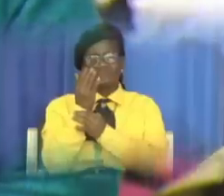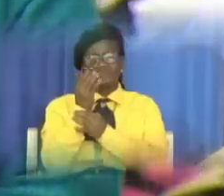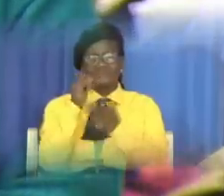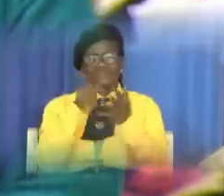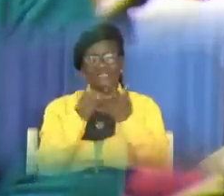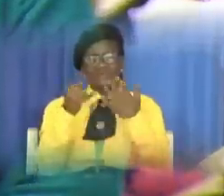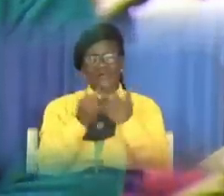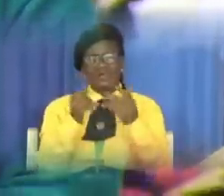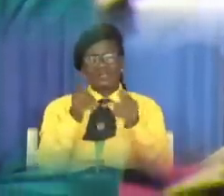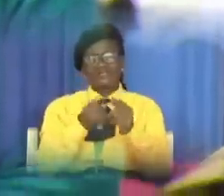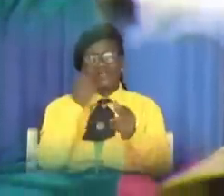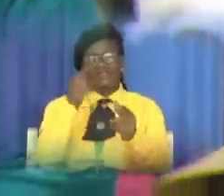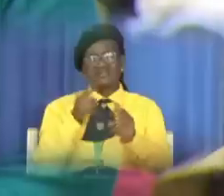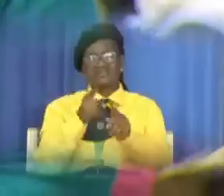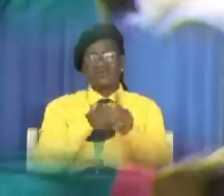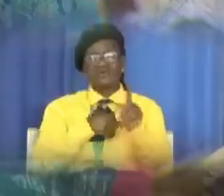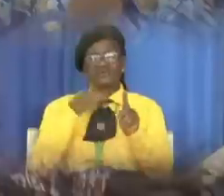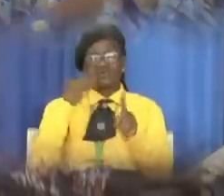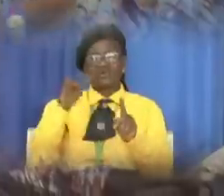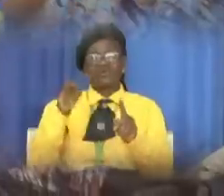January, the first month of the year.